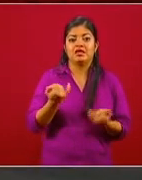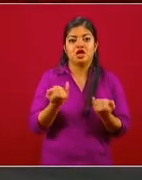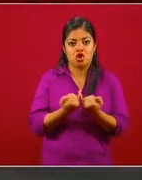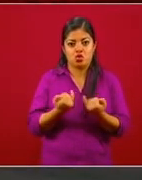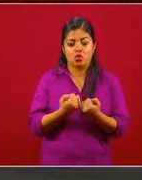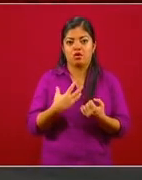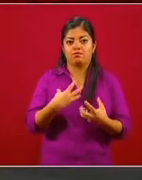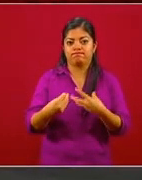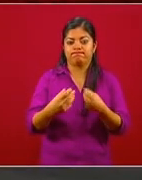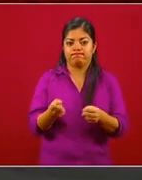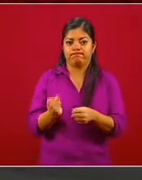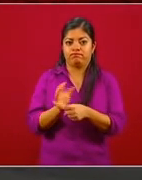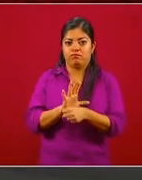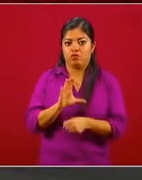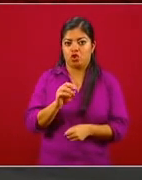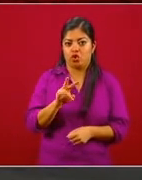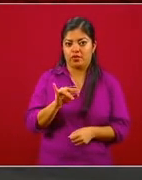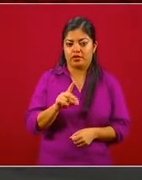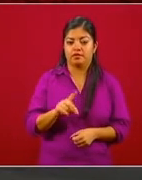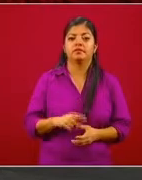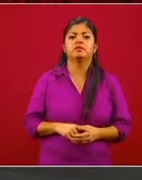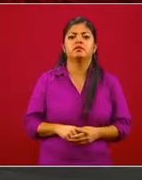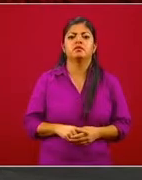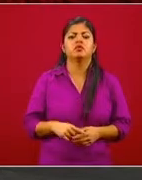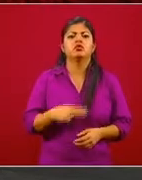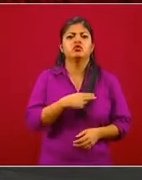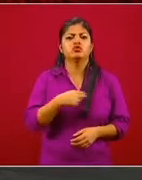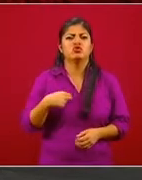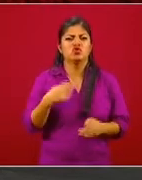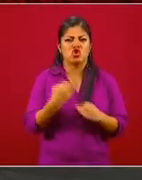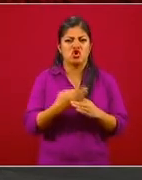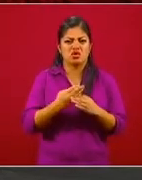is why we are commemorating this day today.